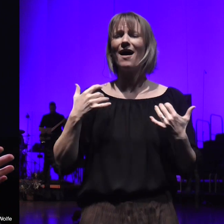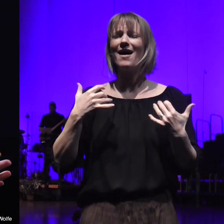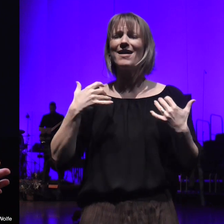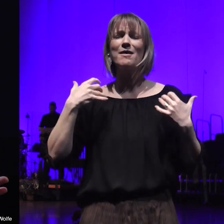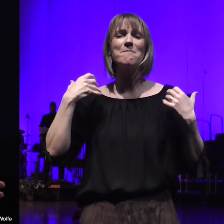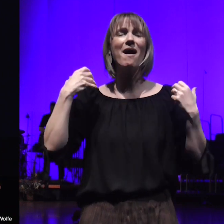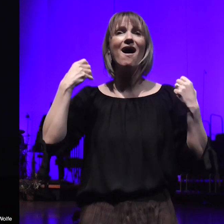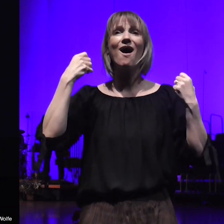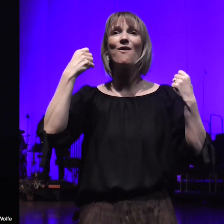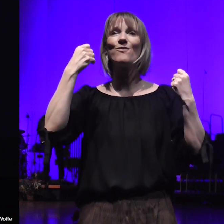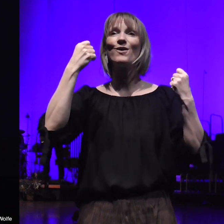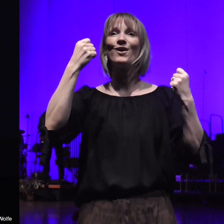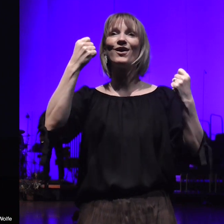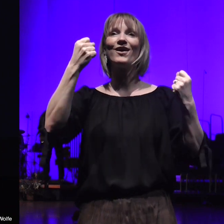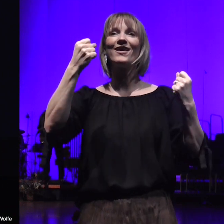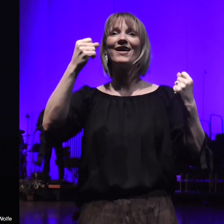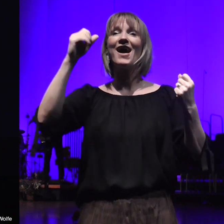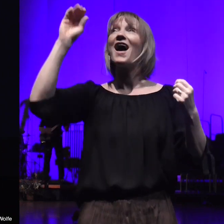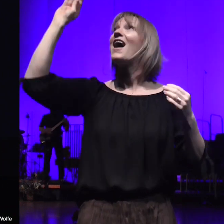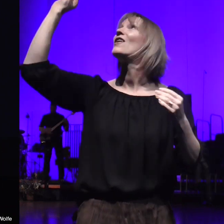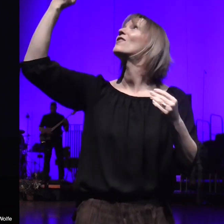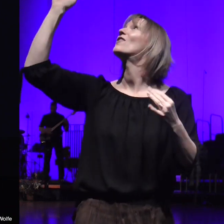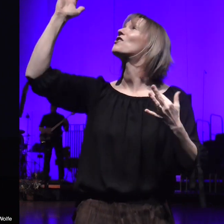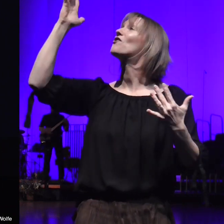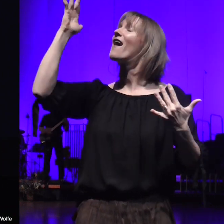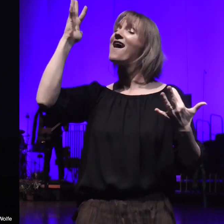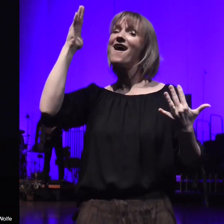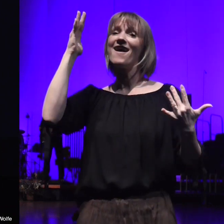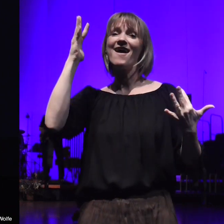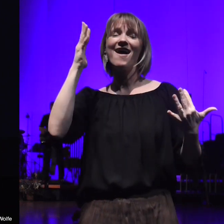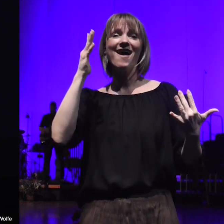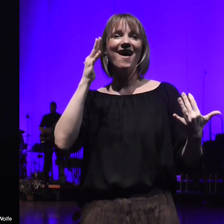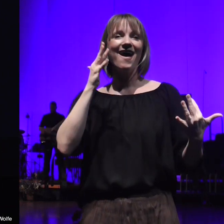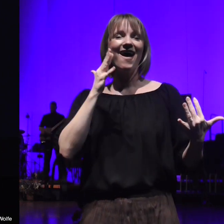the mighty power and the grace.